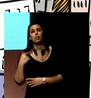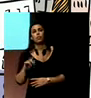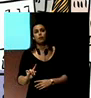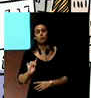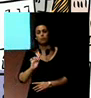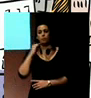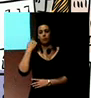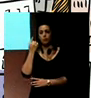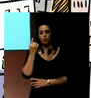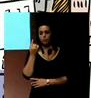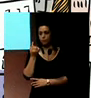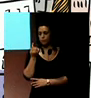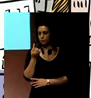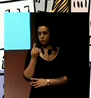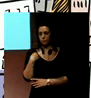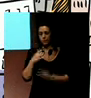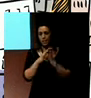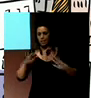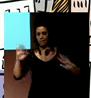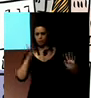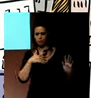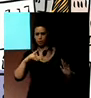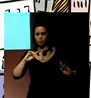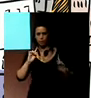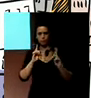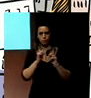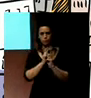Well, first of all,